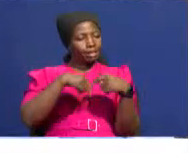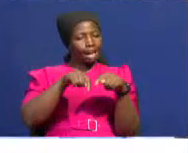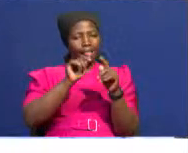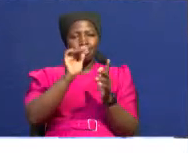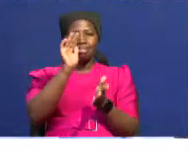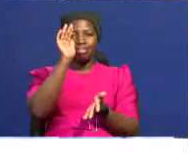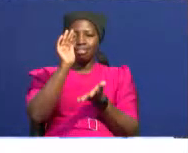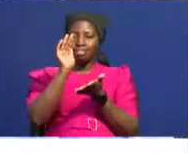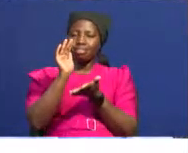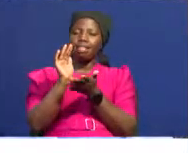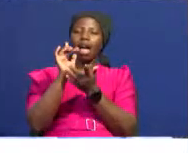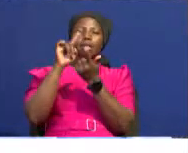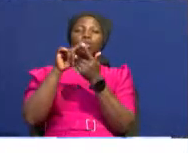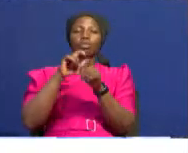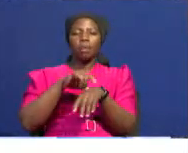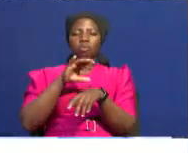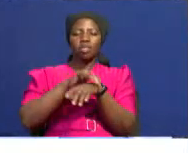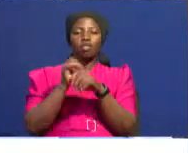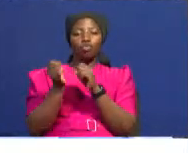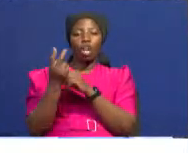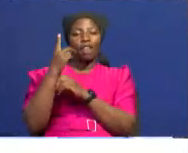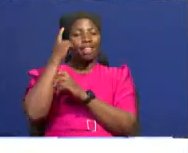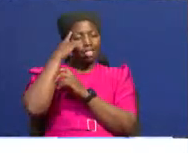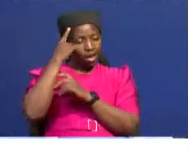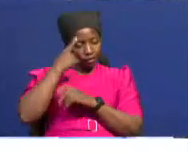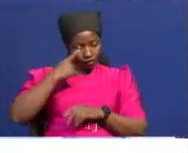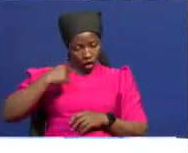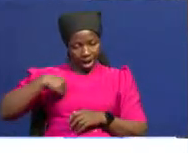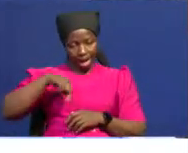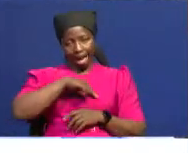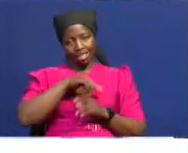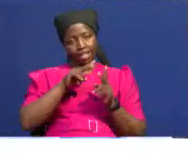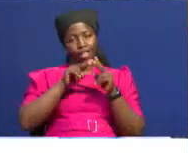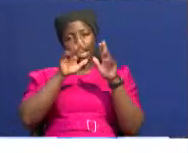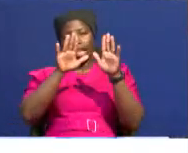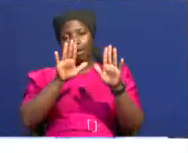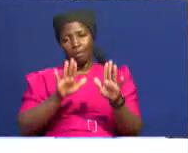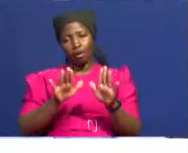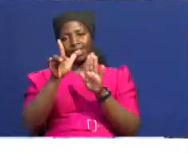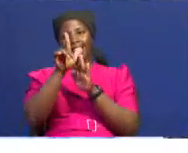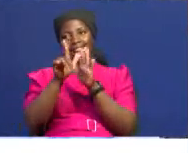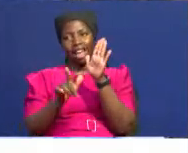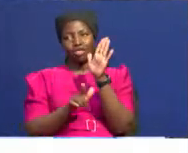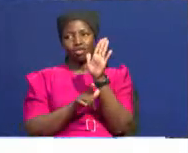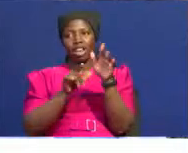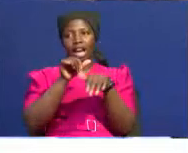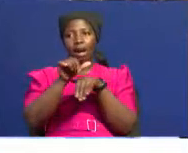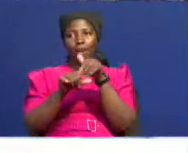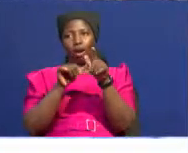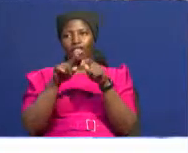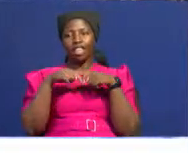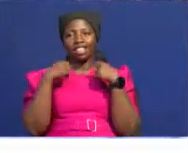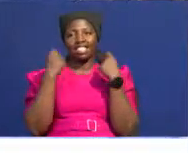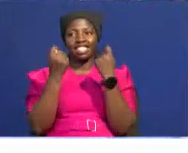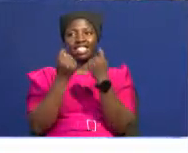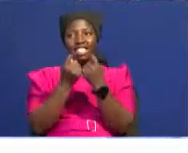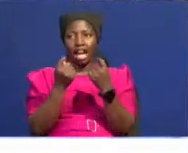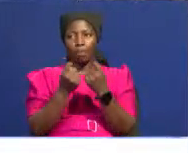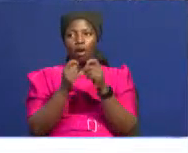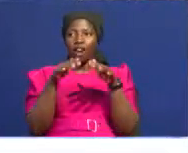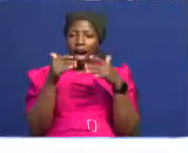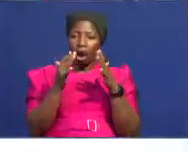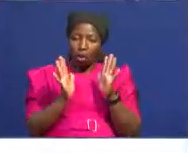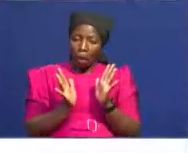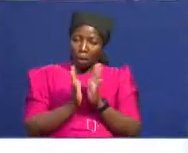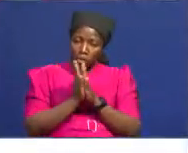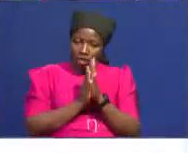to the 12. I think for us, it's an important lesson on, you know, the kind of how